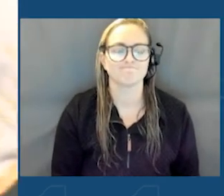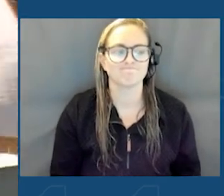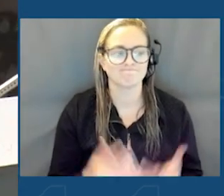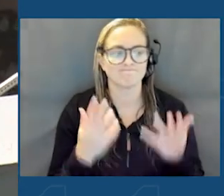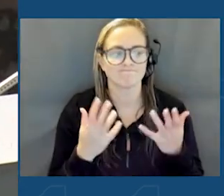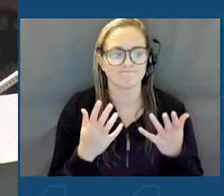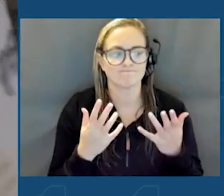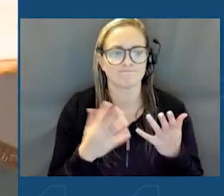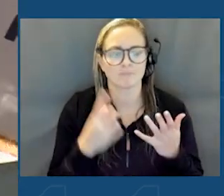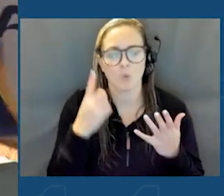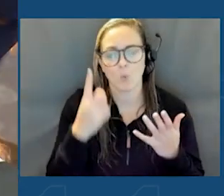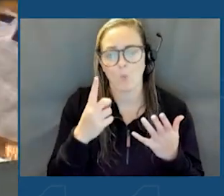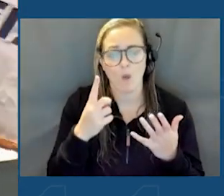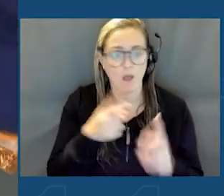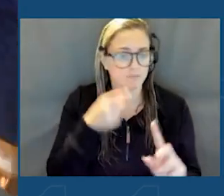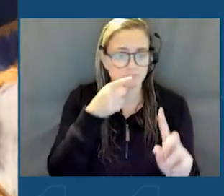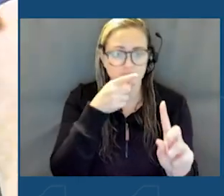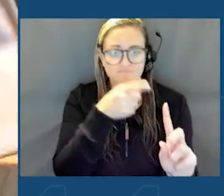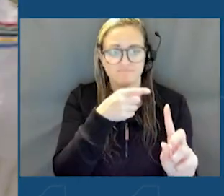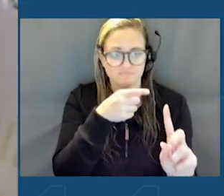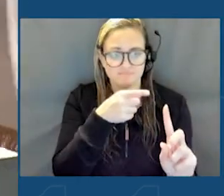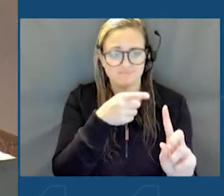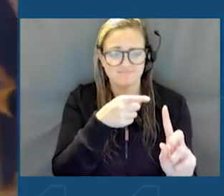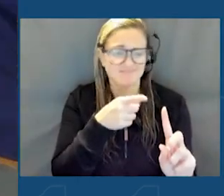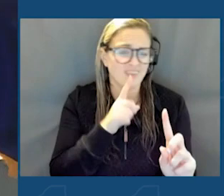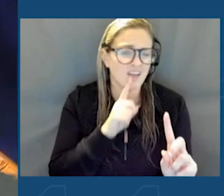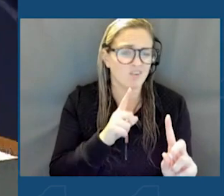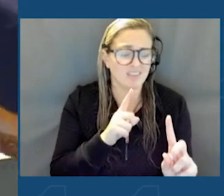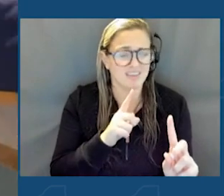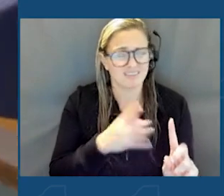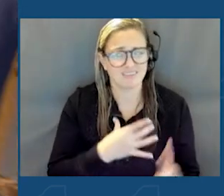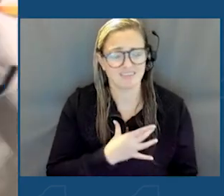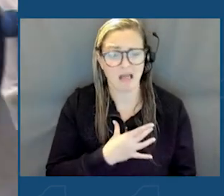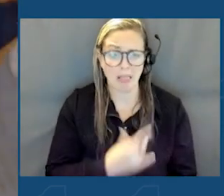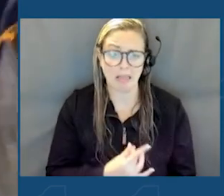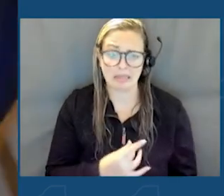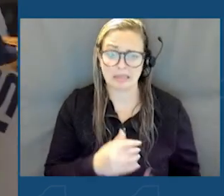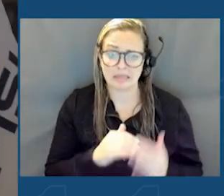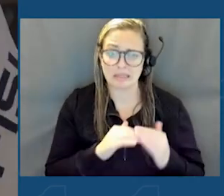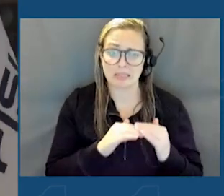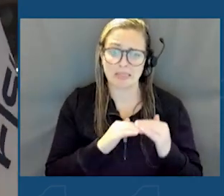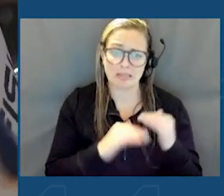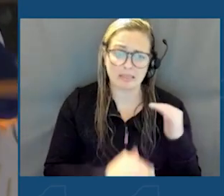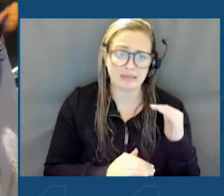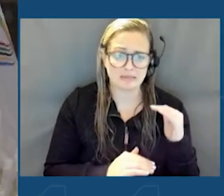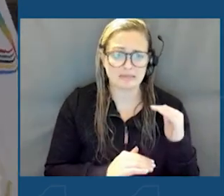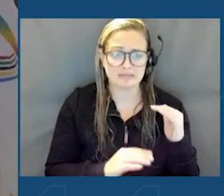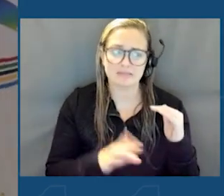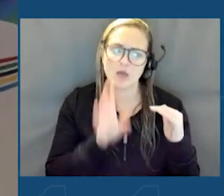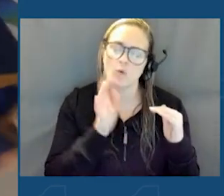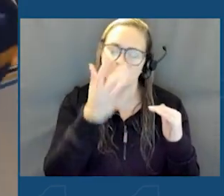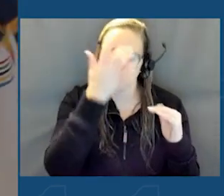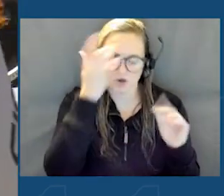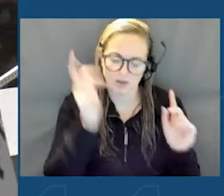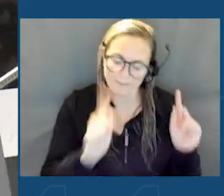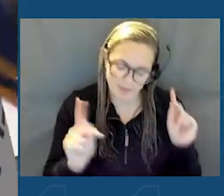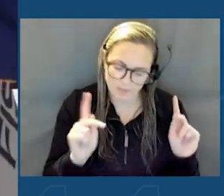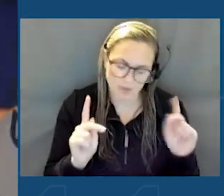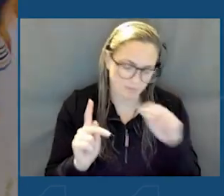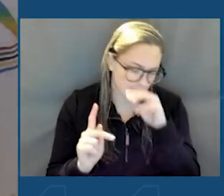one of the tasks that I like the least, because I'm bound to forget people, and this is an audience full